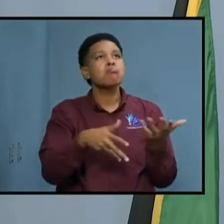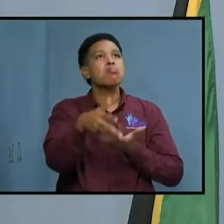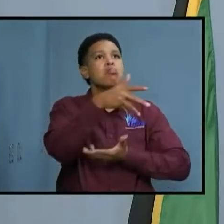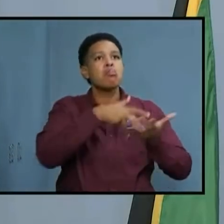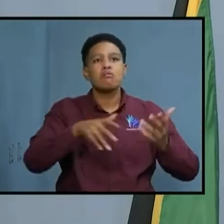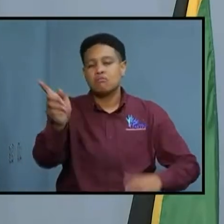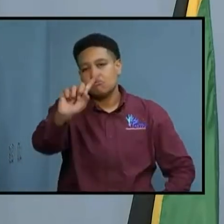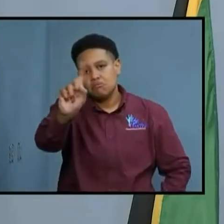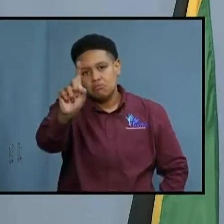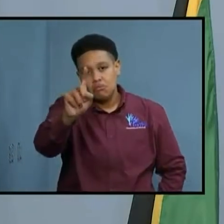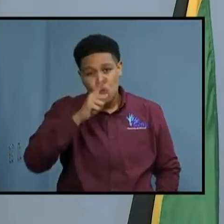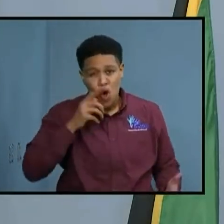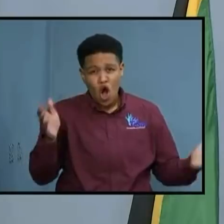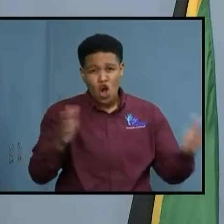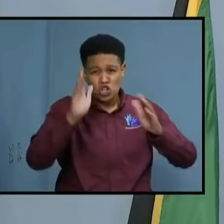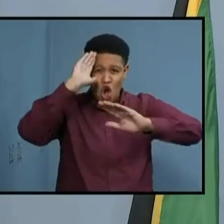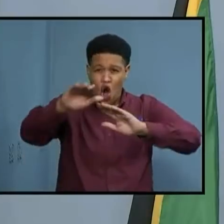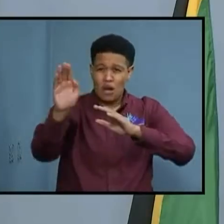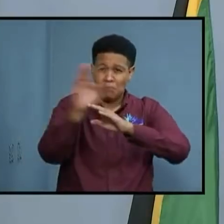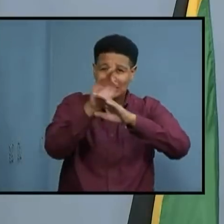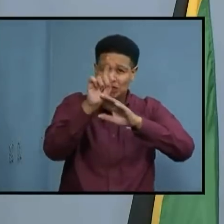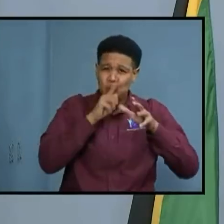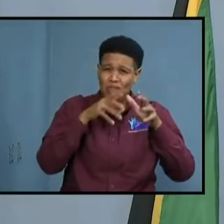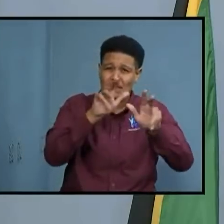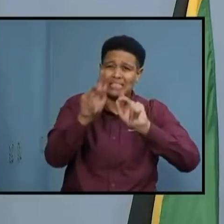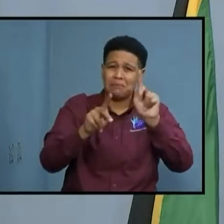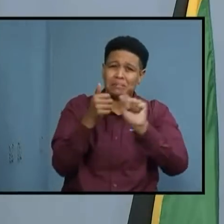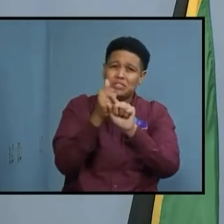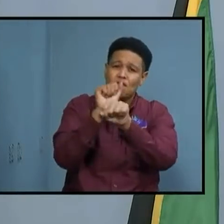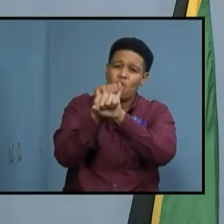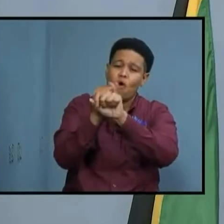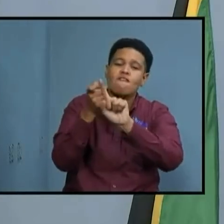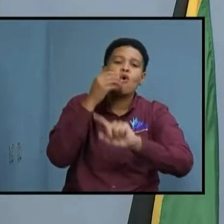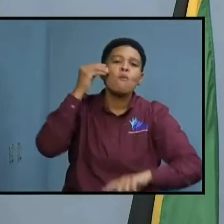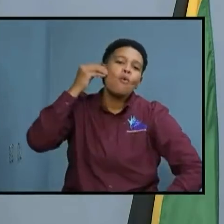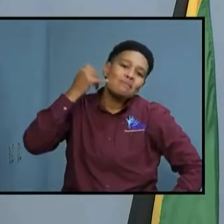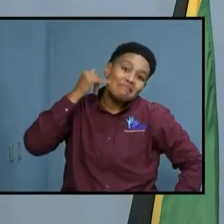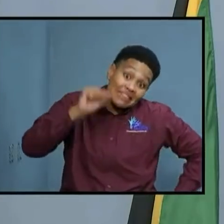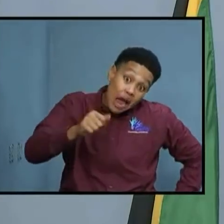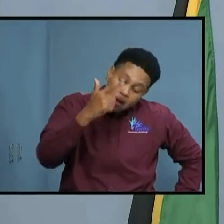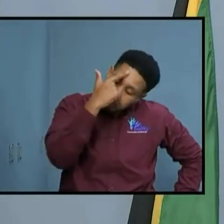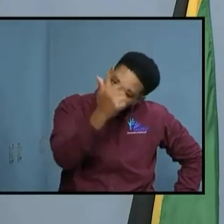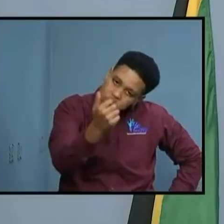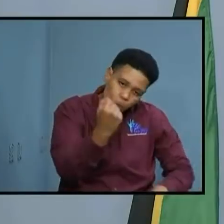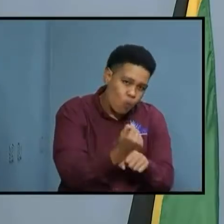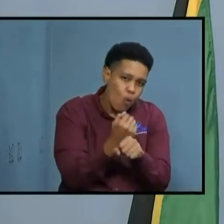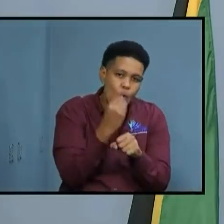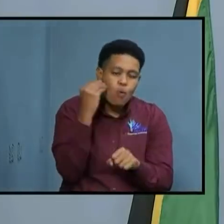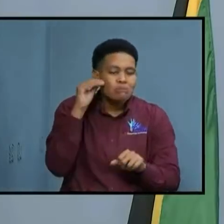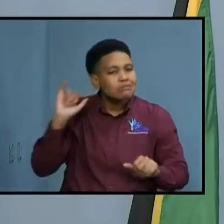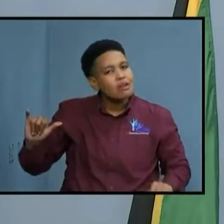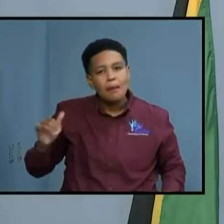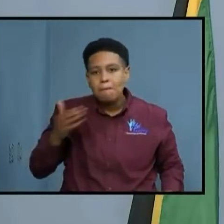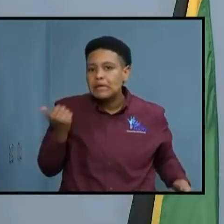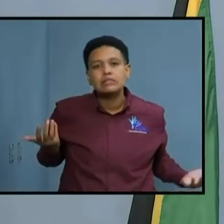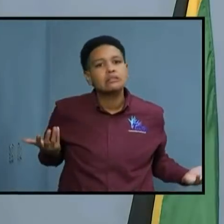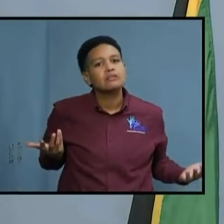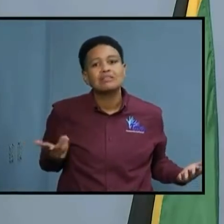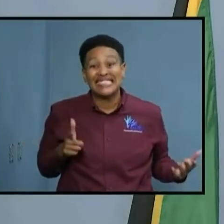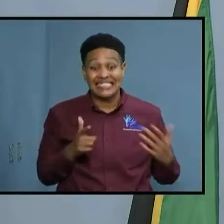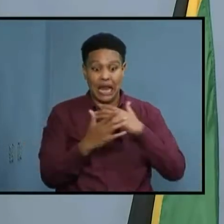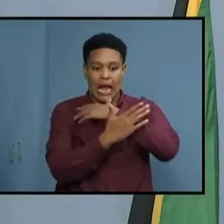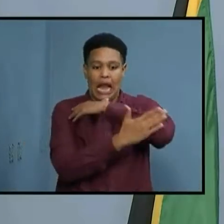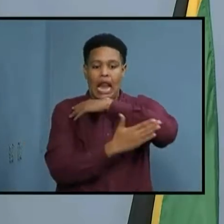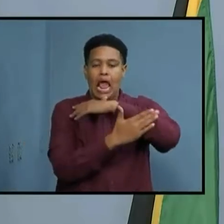facilitate persons to work from home if they are able to do so. These are the national